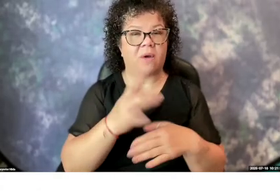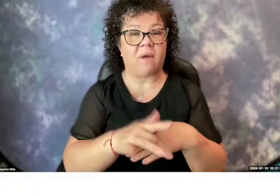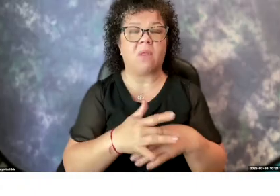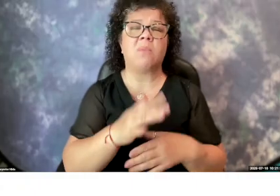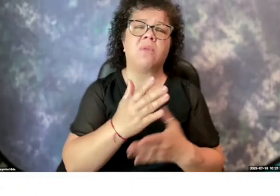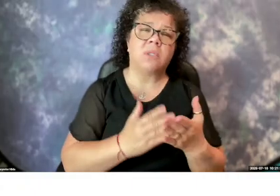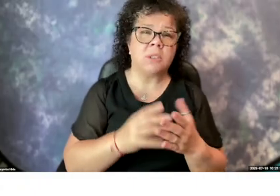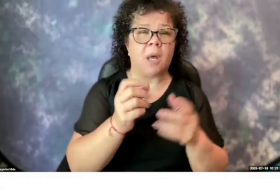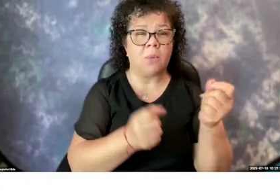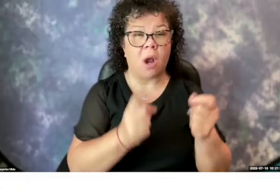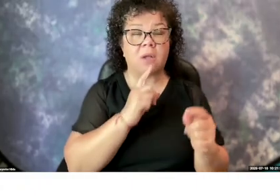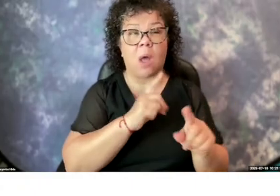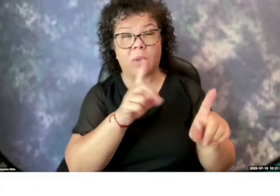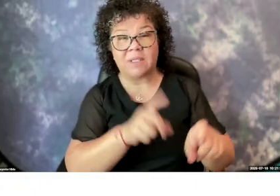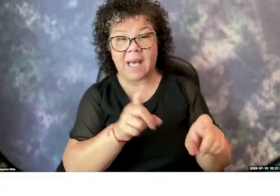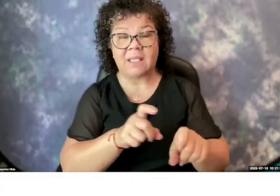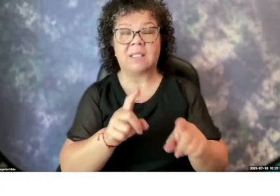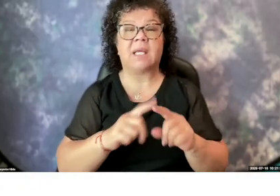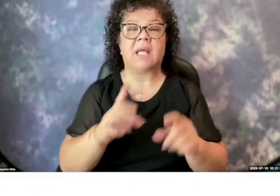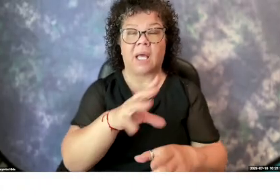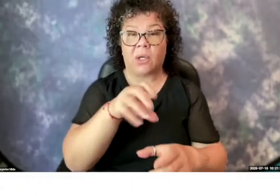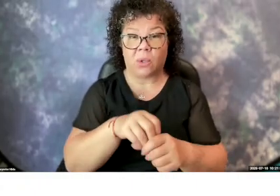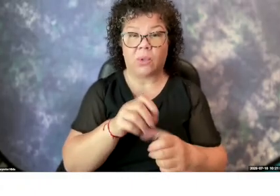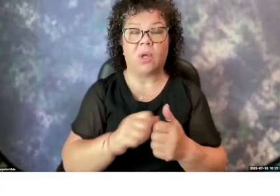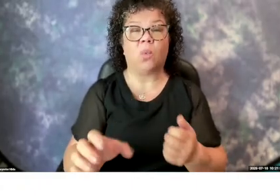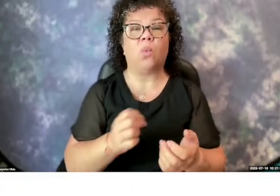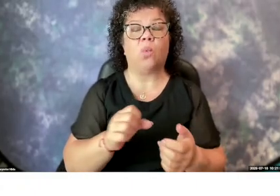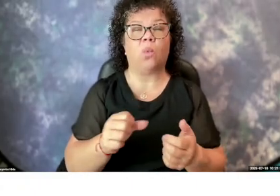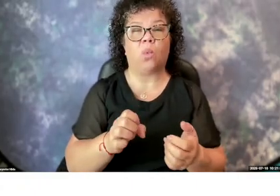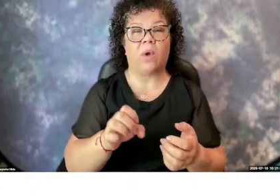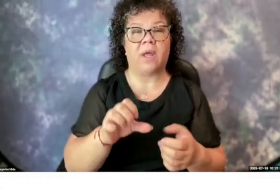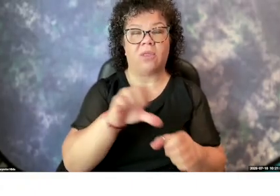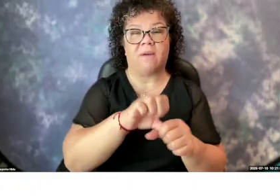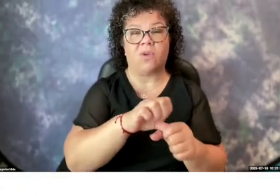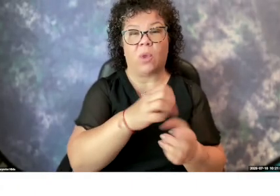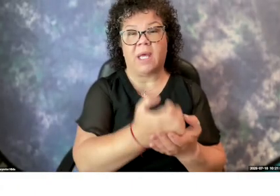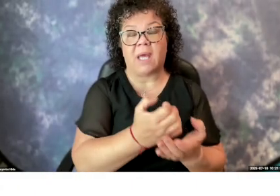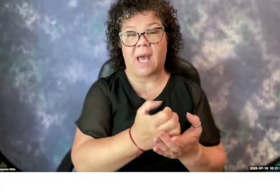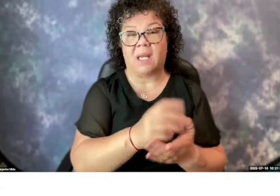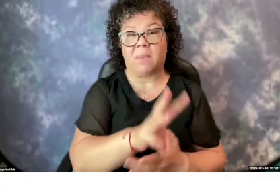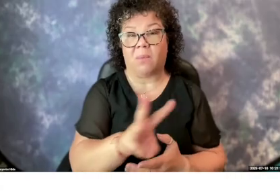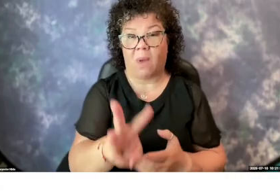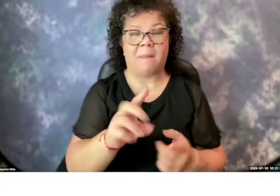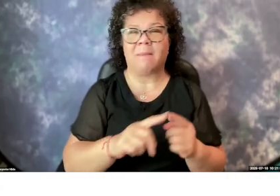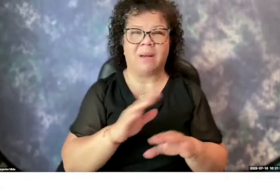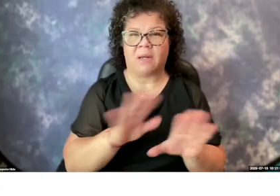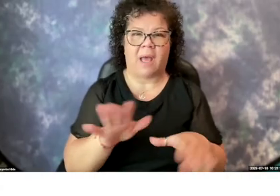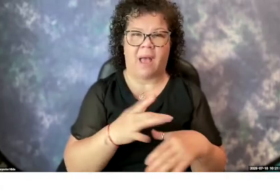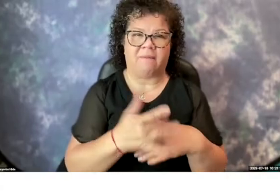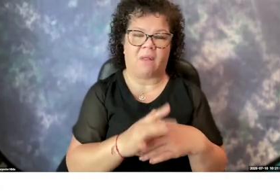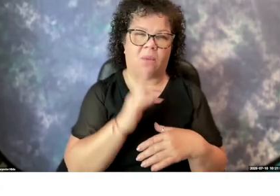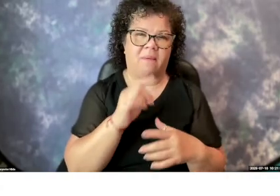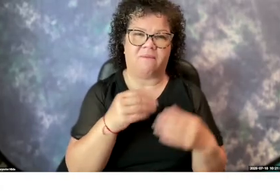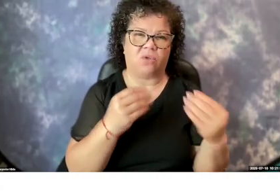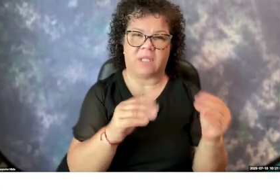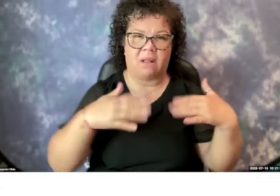been tested and included in the fuel economy database that aren't available for sale yet and don't have price information.